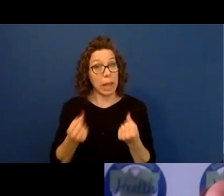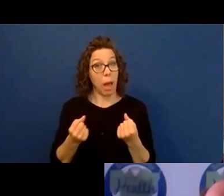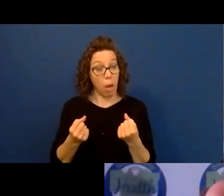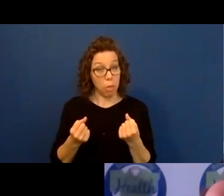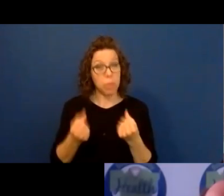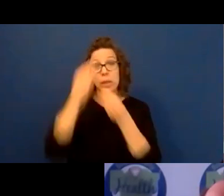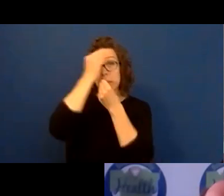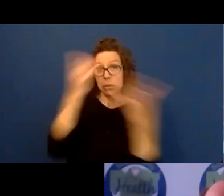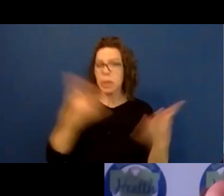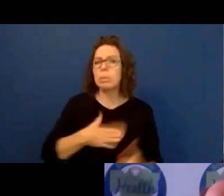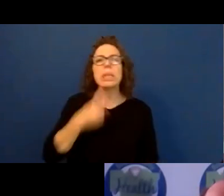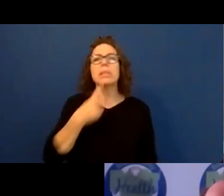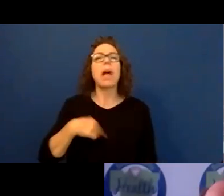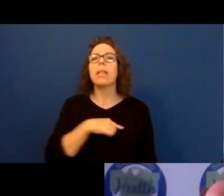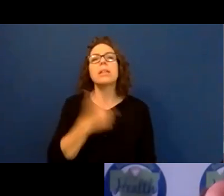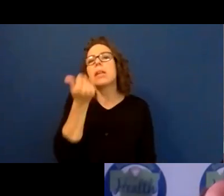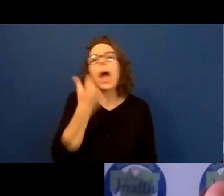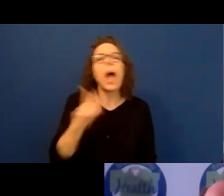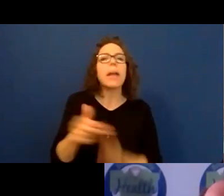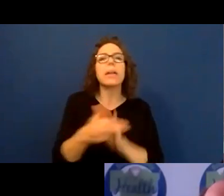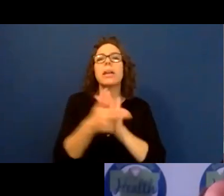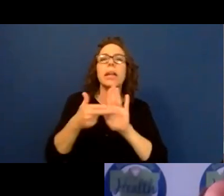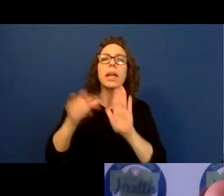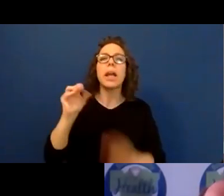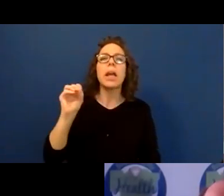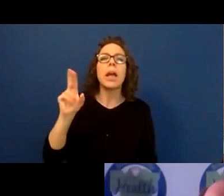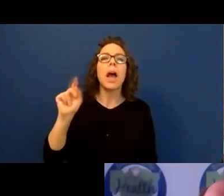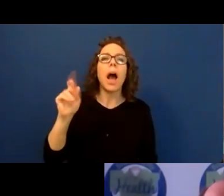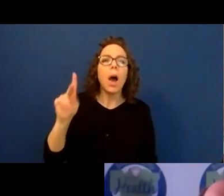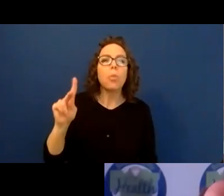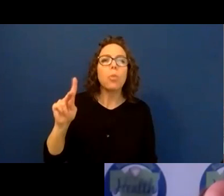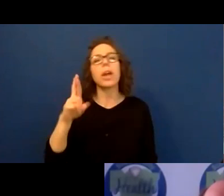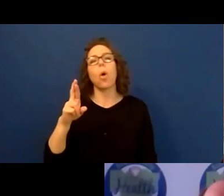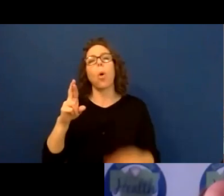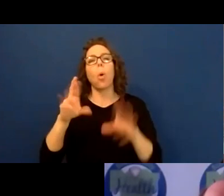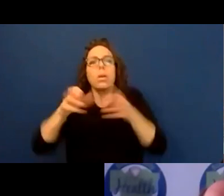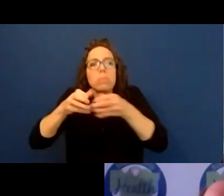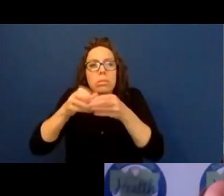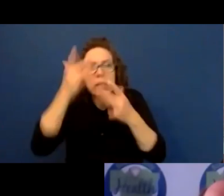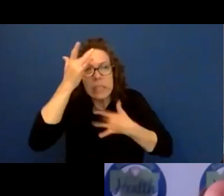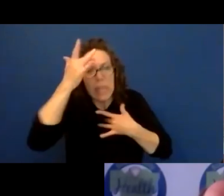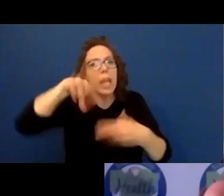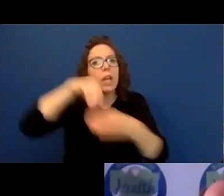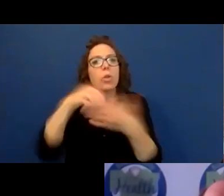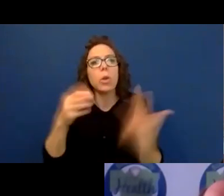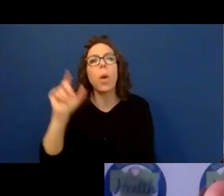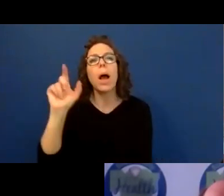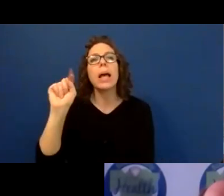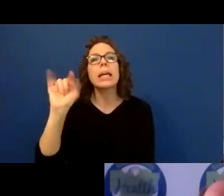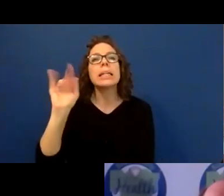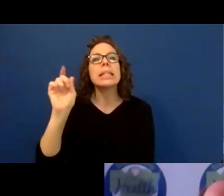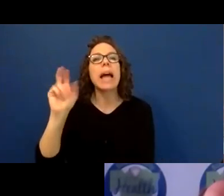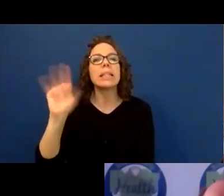would you please tell us about any outbreaks or clusters, including Tyson numbers? Sure. So the